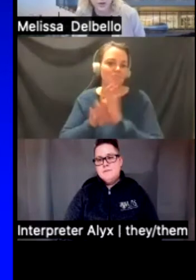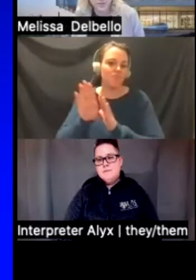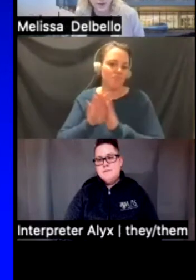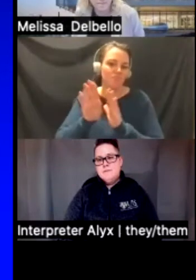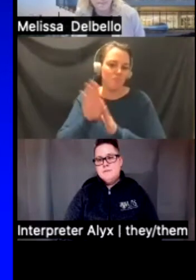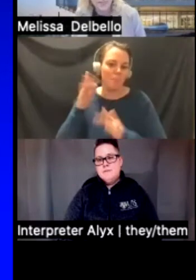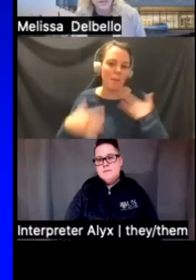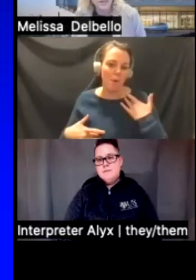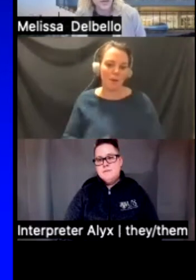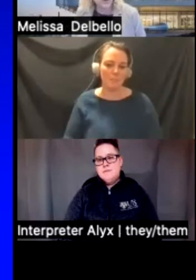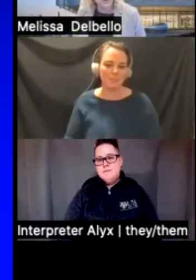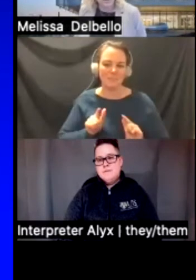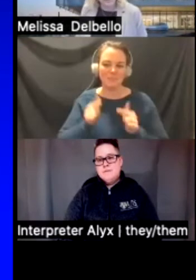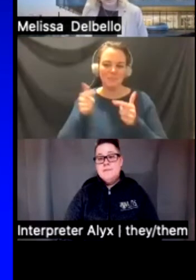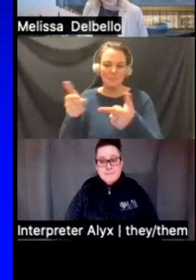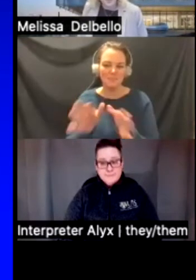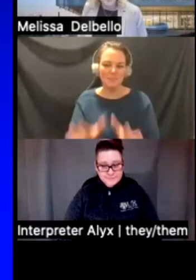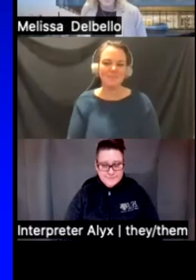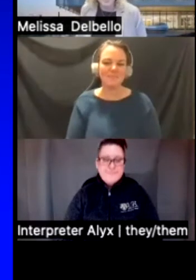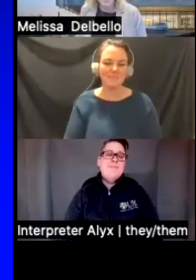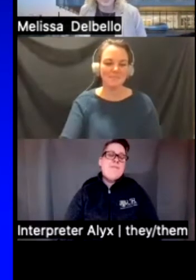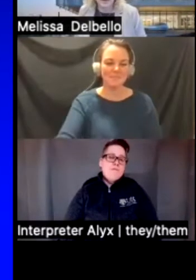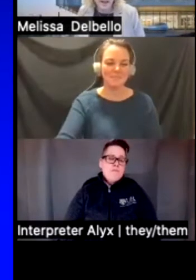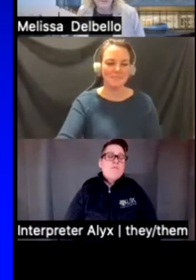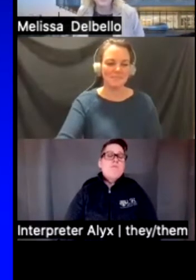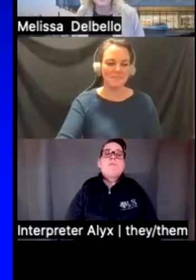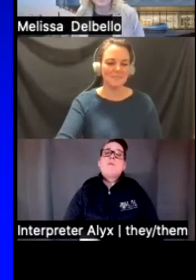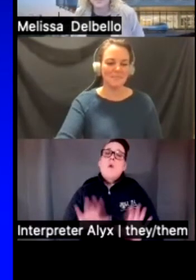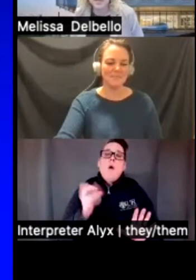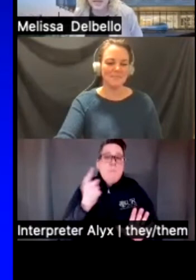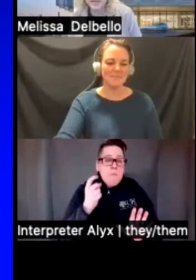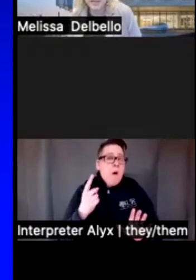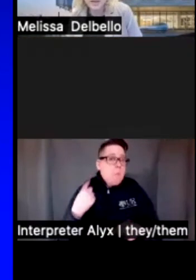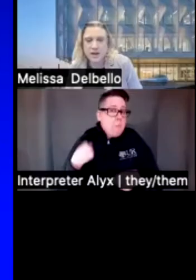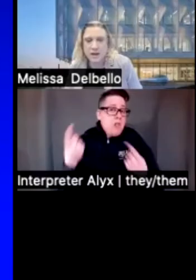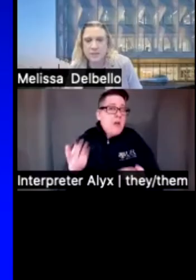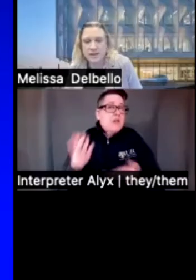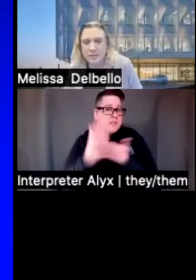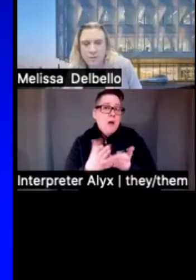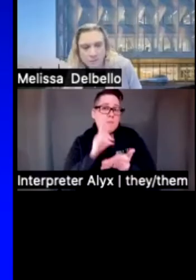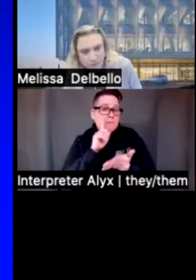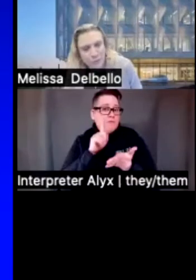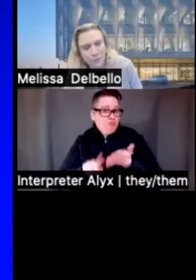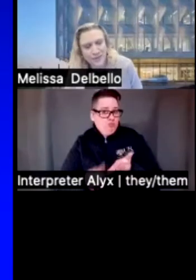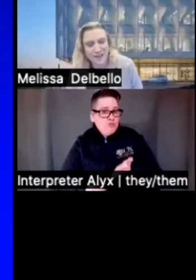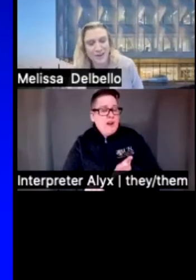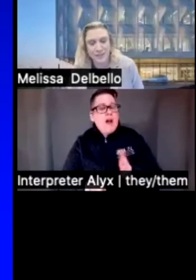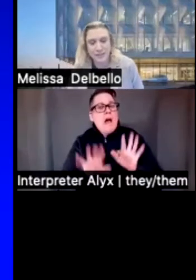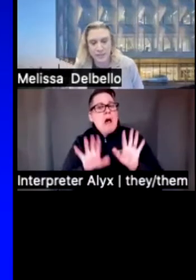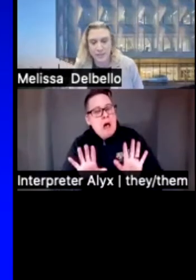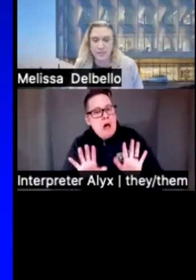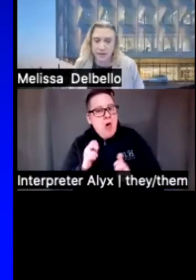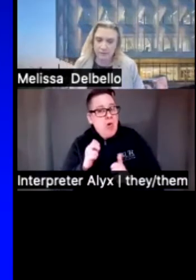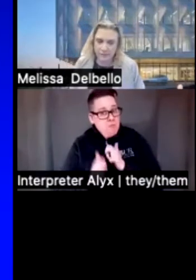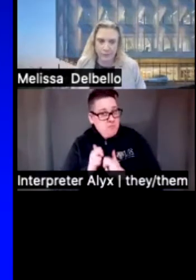about treatment. And so with that said, there have been some studies. The problem with a lot of